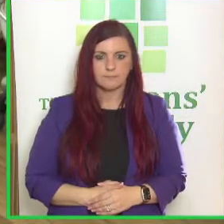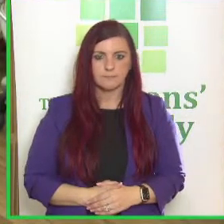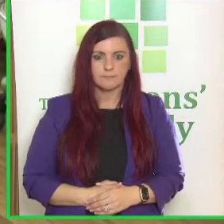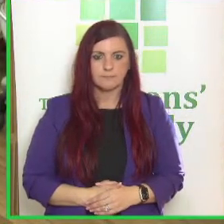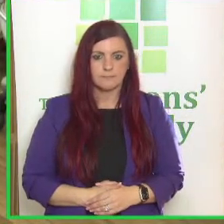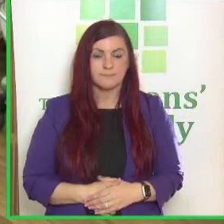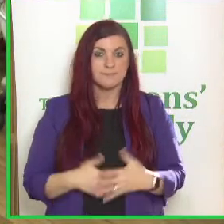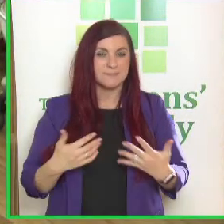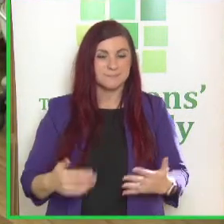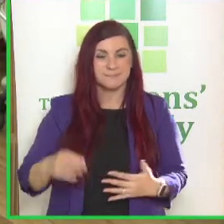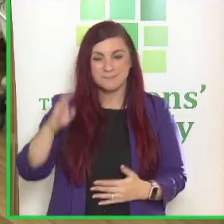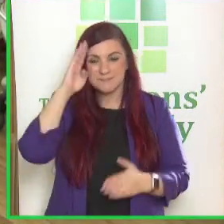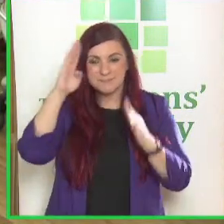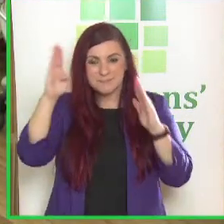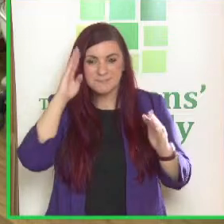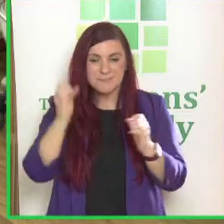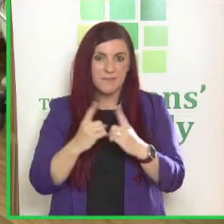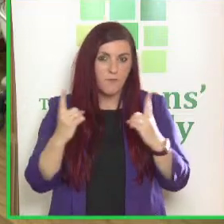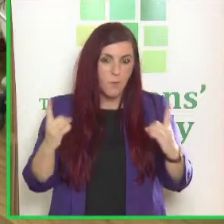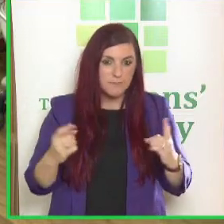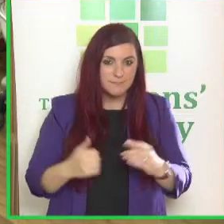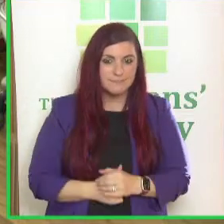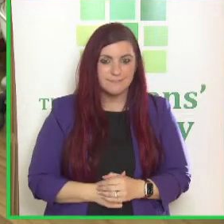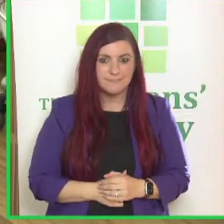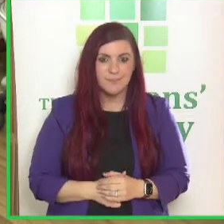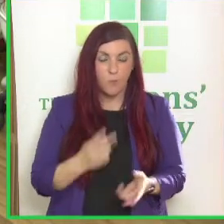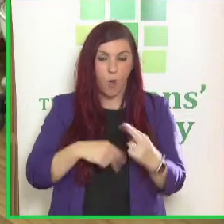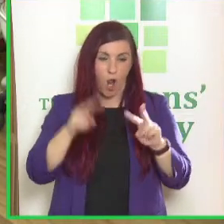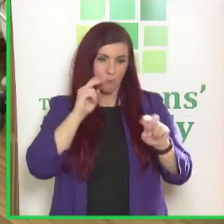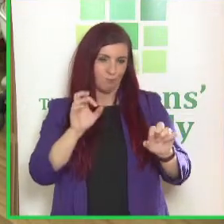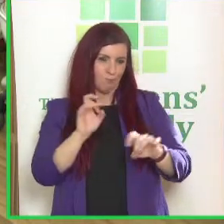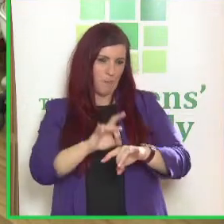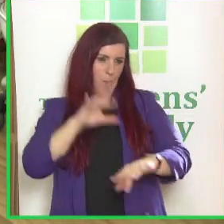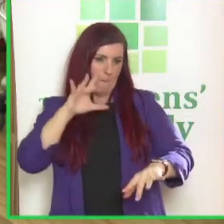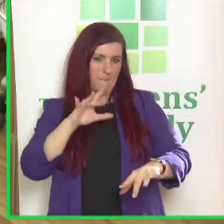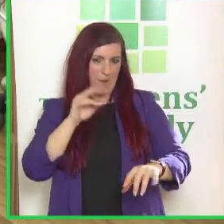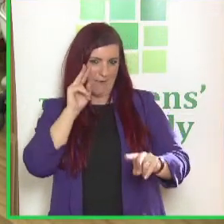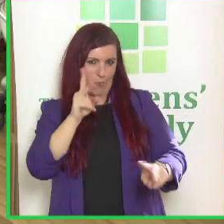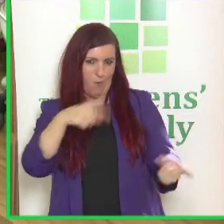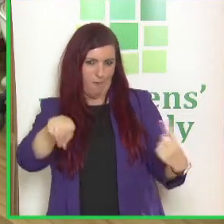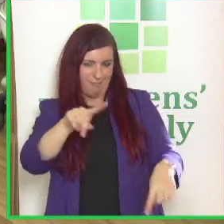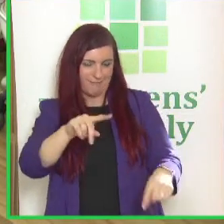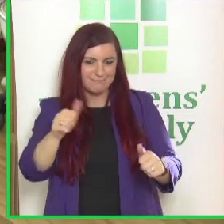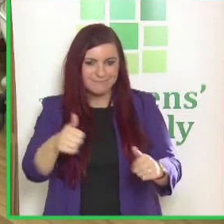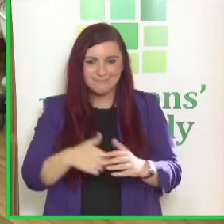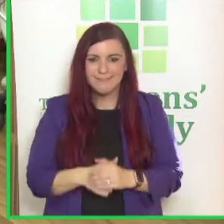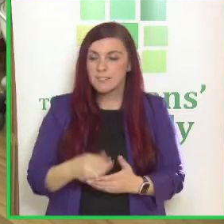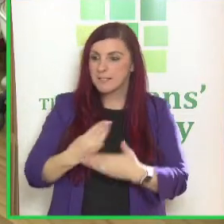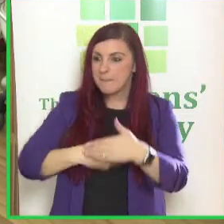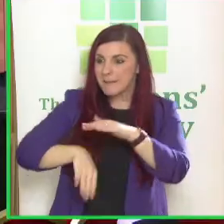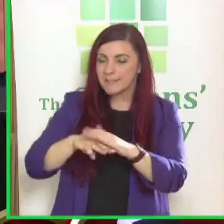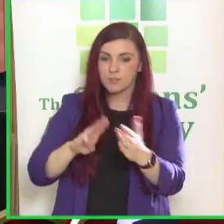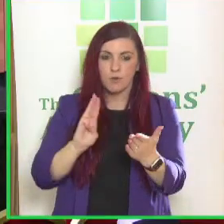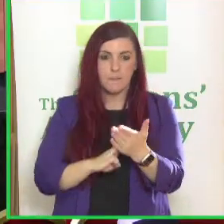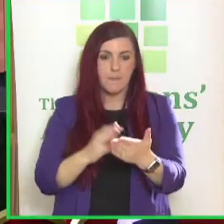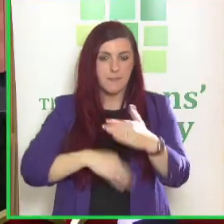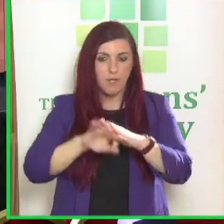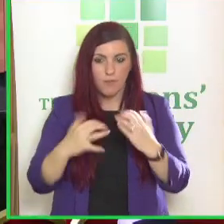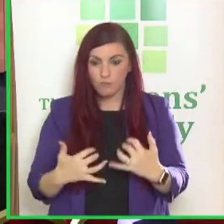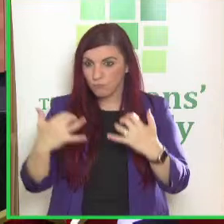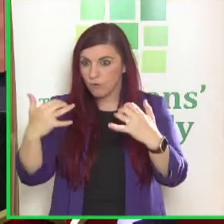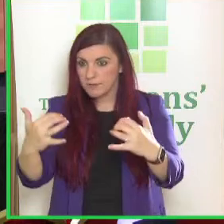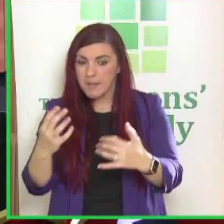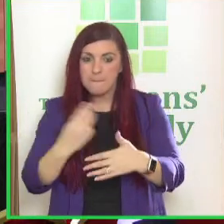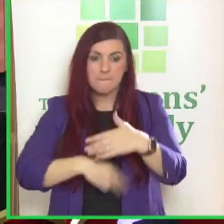So good afternoon, everybody. You all look smashing from up here anyway. So Minister, members of the Oireachtas, members of